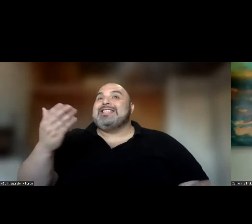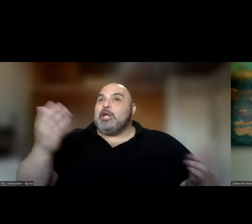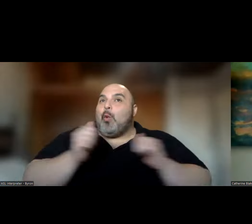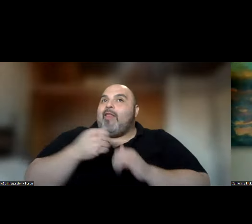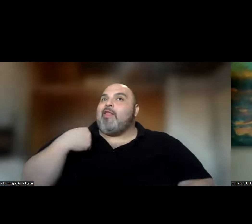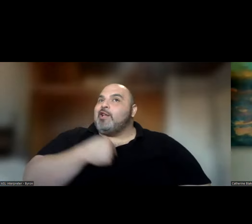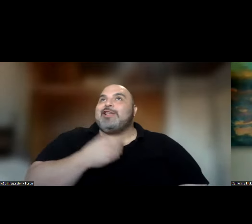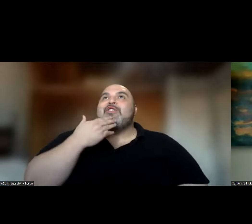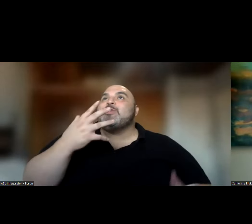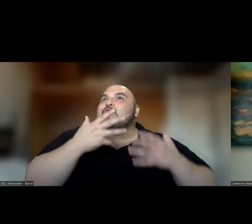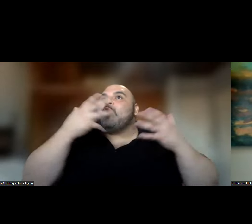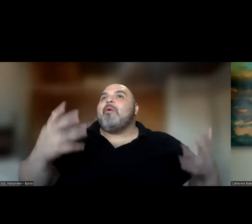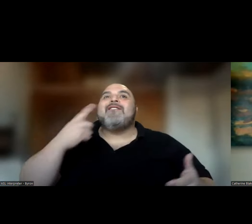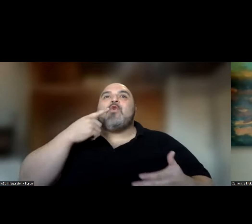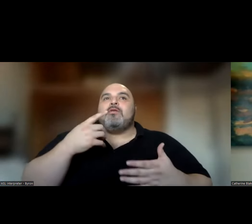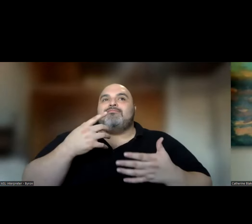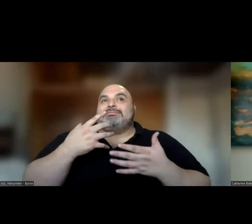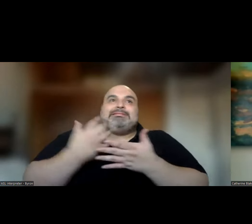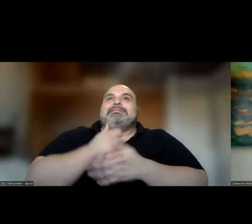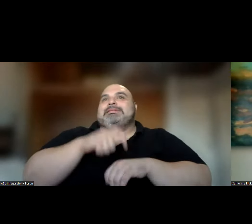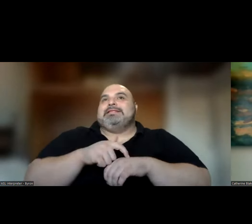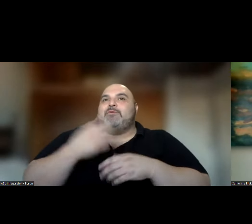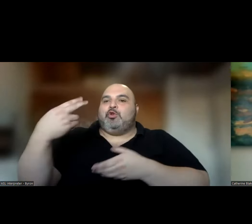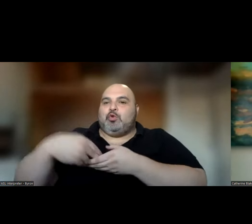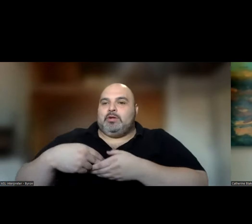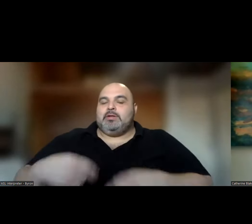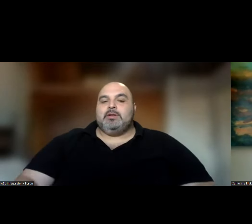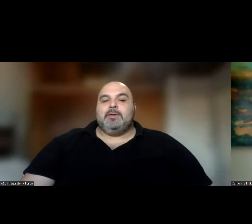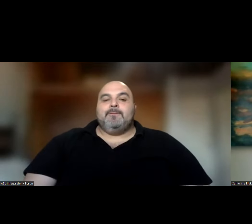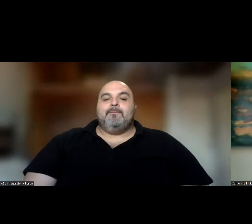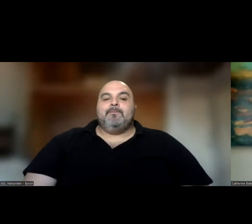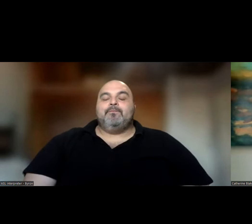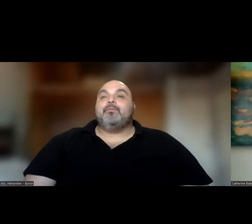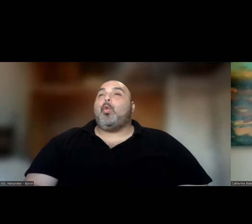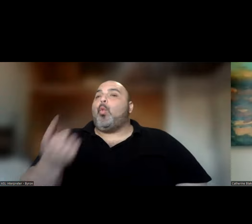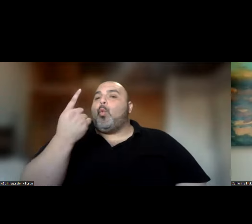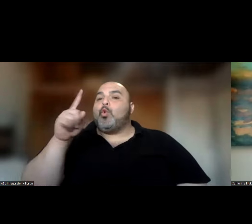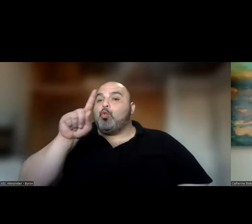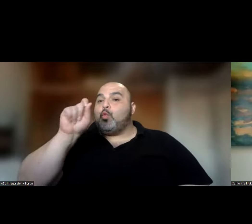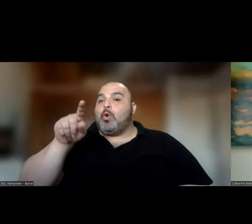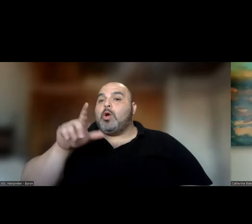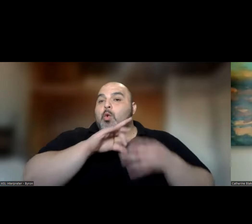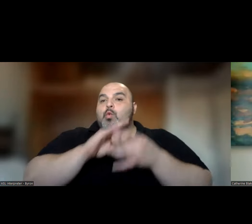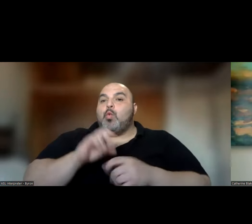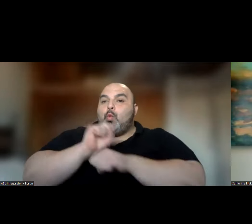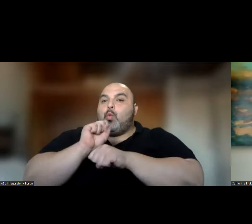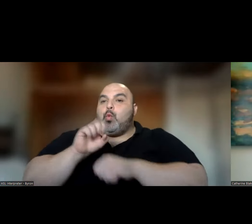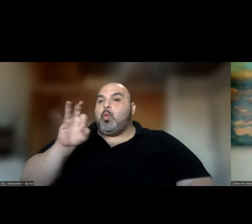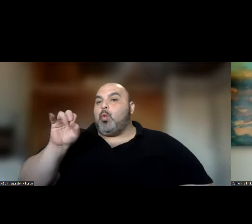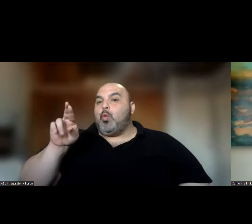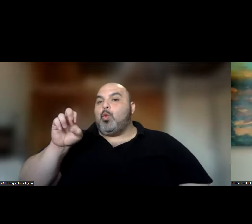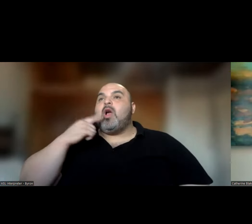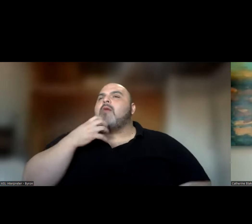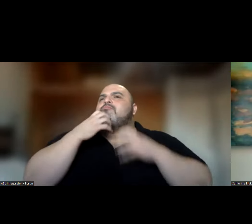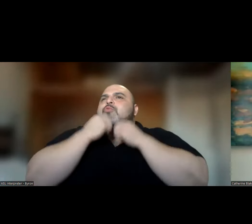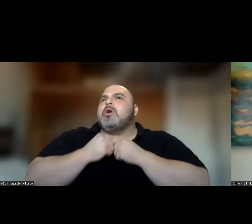much for making time to join us. I had one question about workforce. I really appreciate the sort